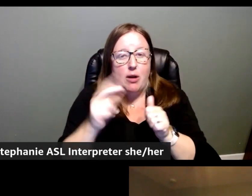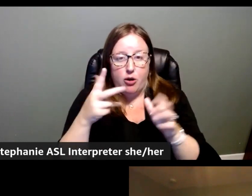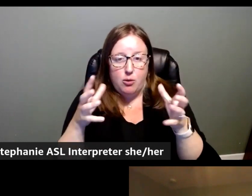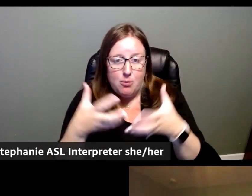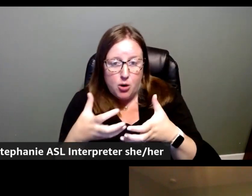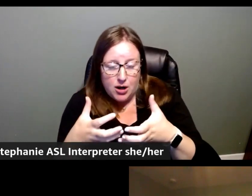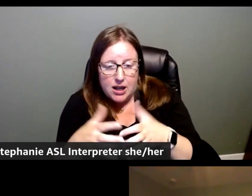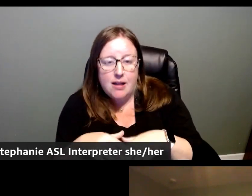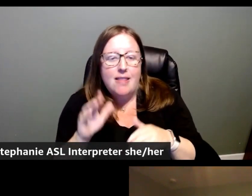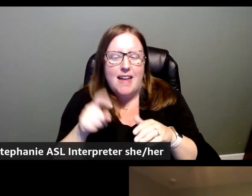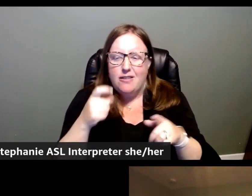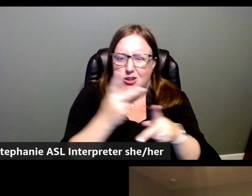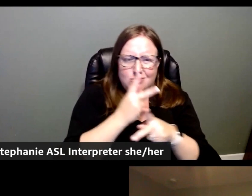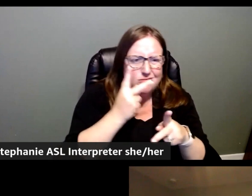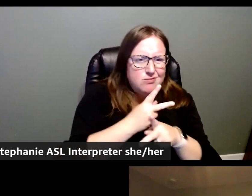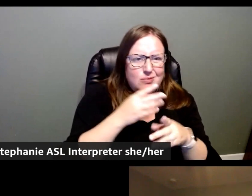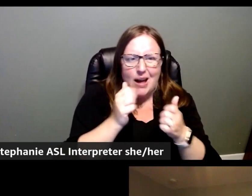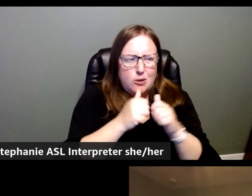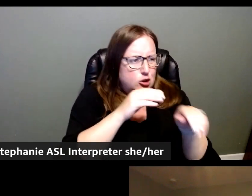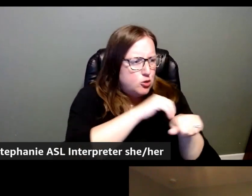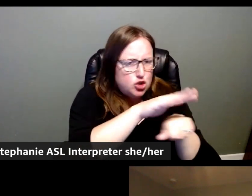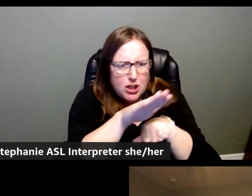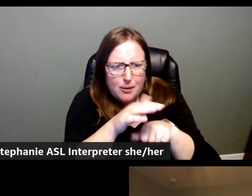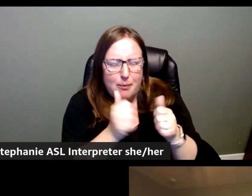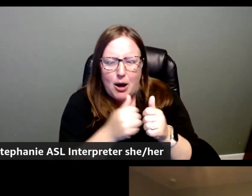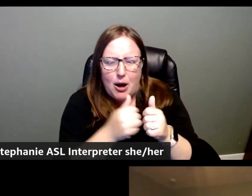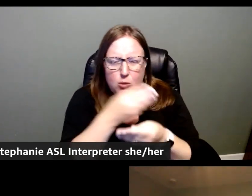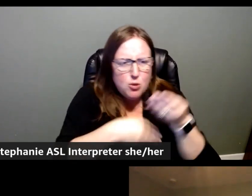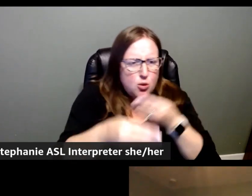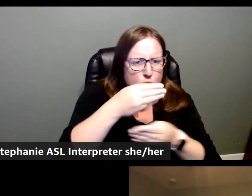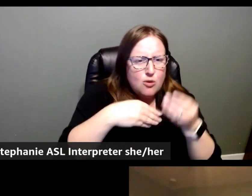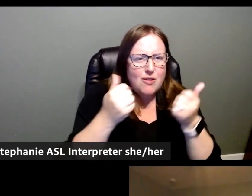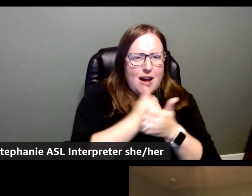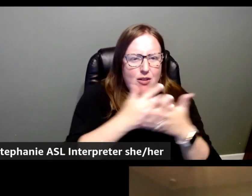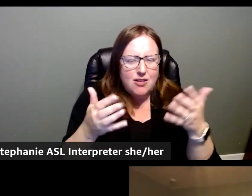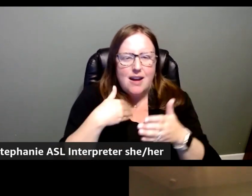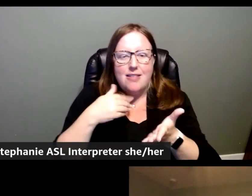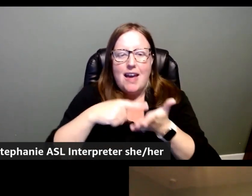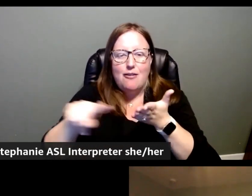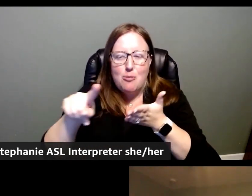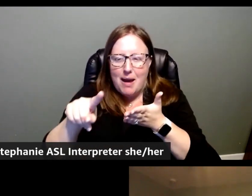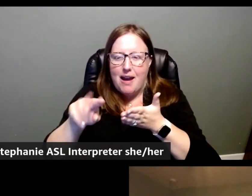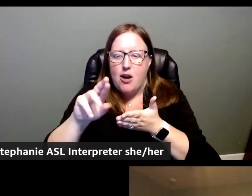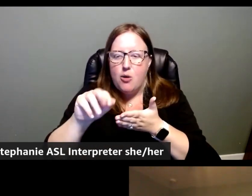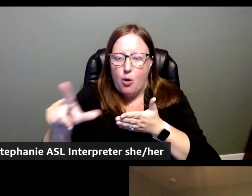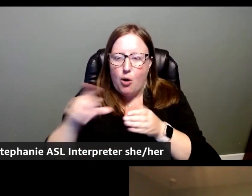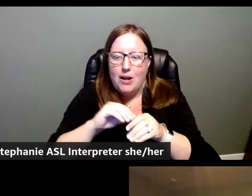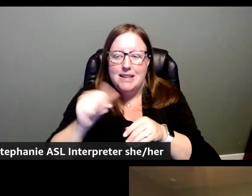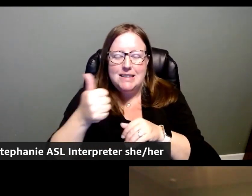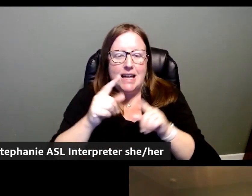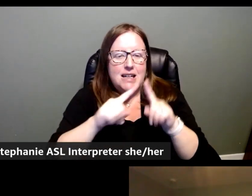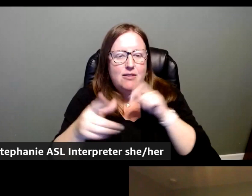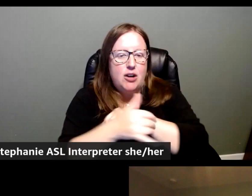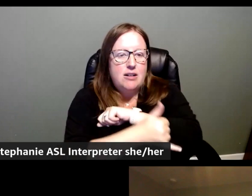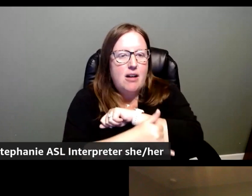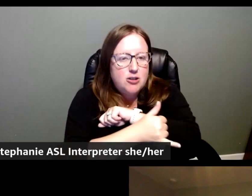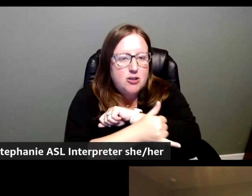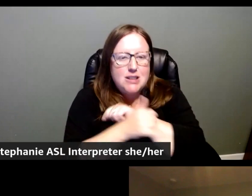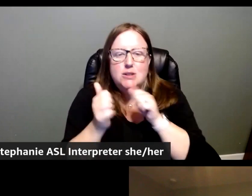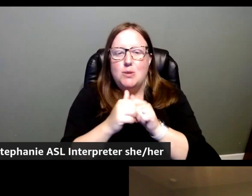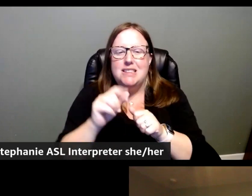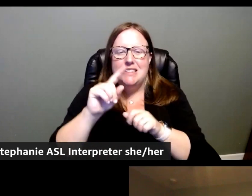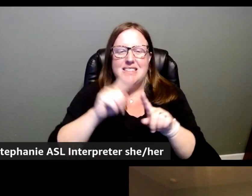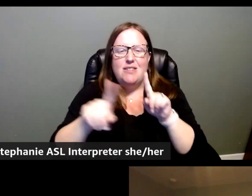work with the logistics of moving things around, moving materials around. They've got payroll in 10 different countries with 10 different tax jurisdictions. I